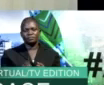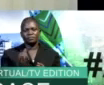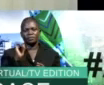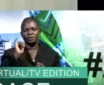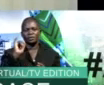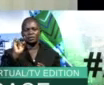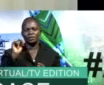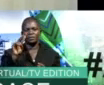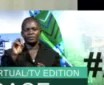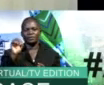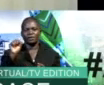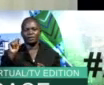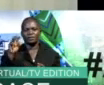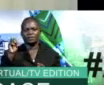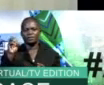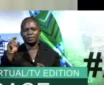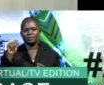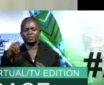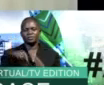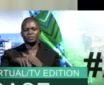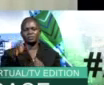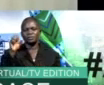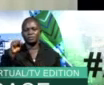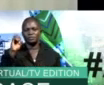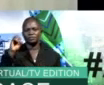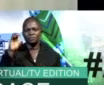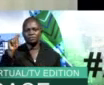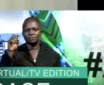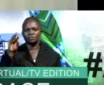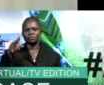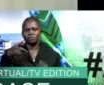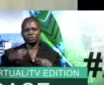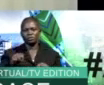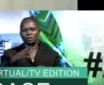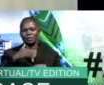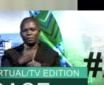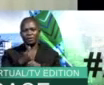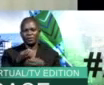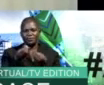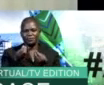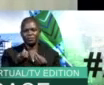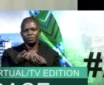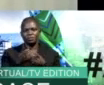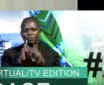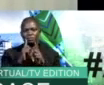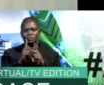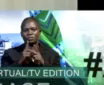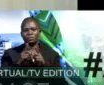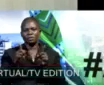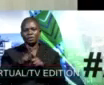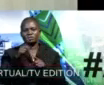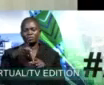you know, investment in the sector, and all of that, COP26. I will just try and make a few